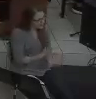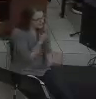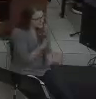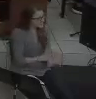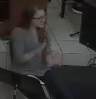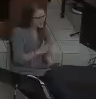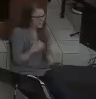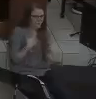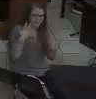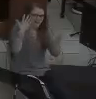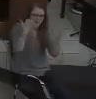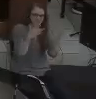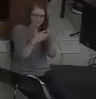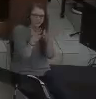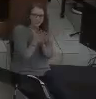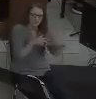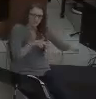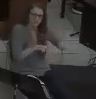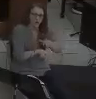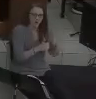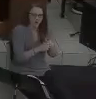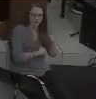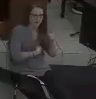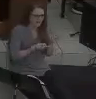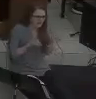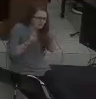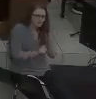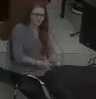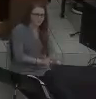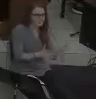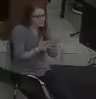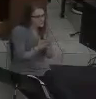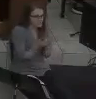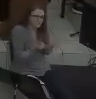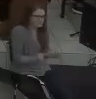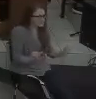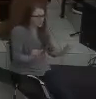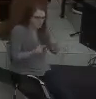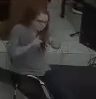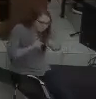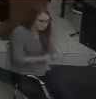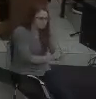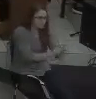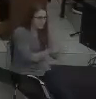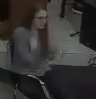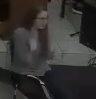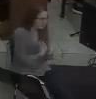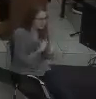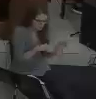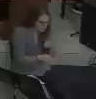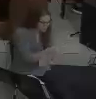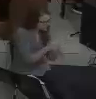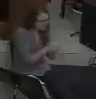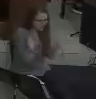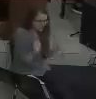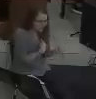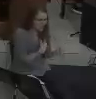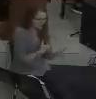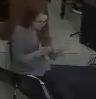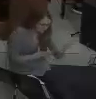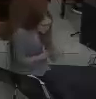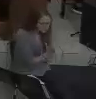want Jesus to walk with me." Jesus still walks with us and moves with us and goes with us through this